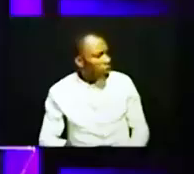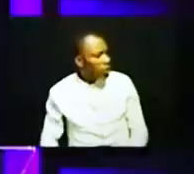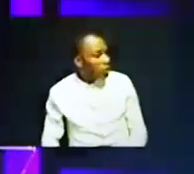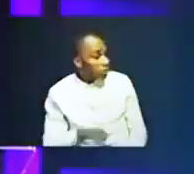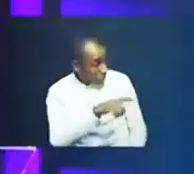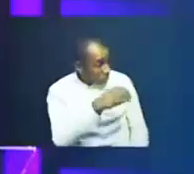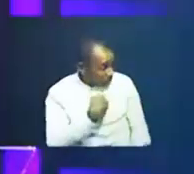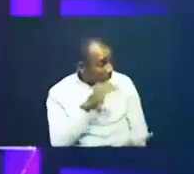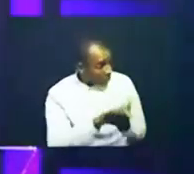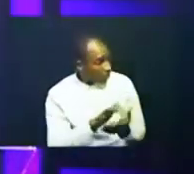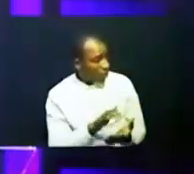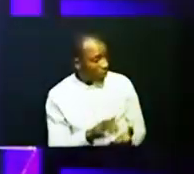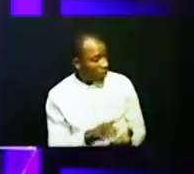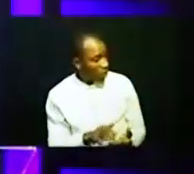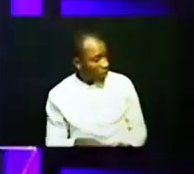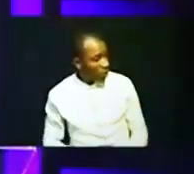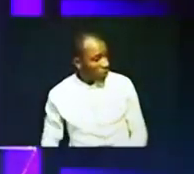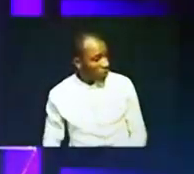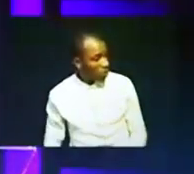you married?